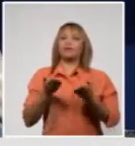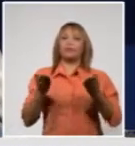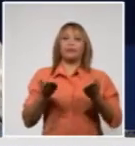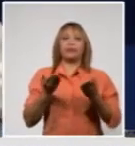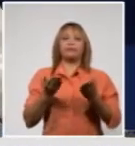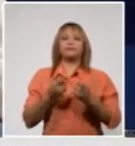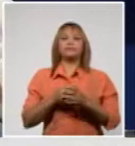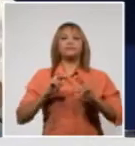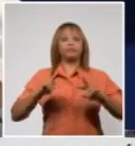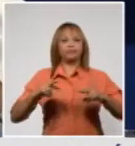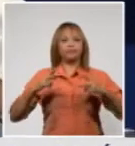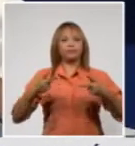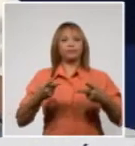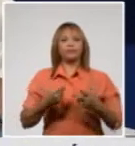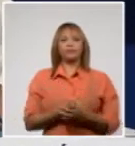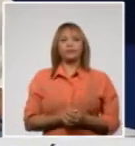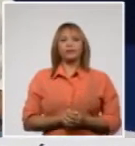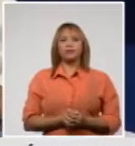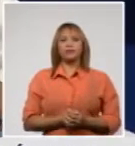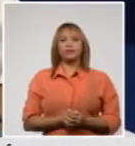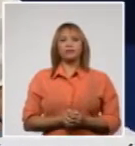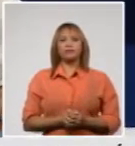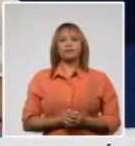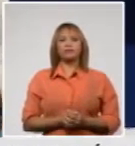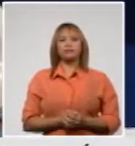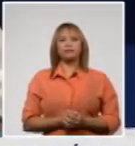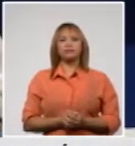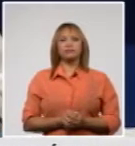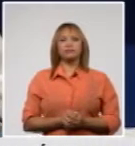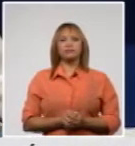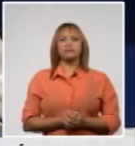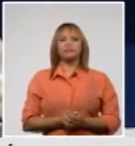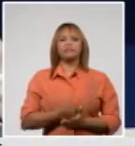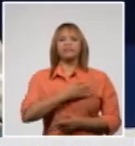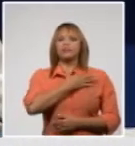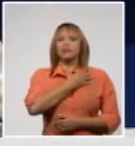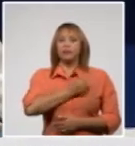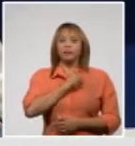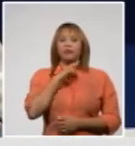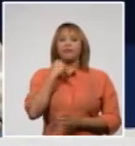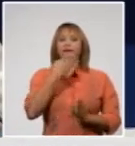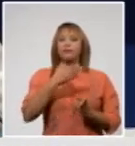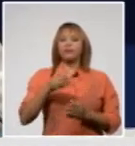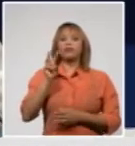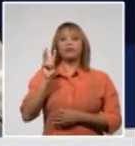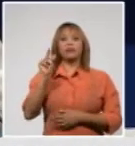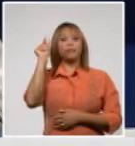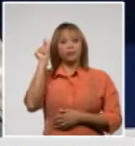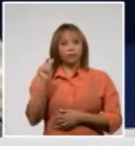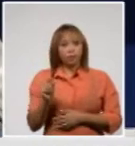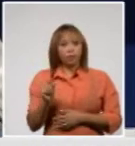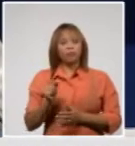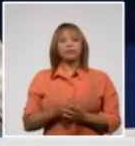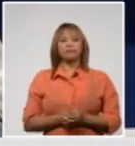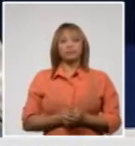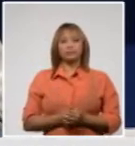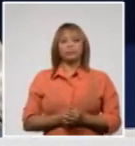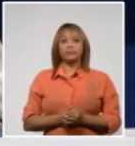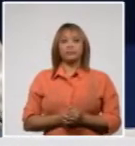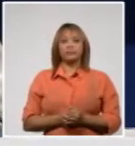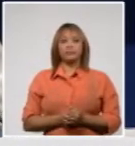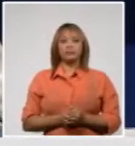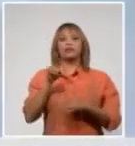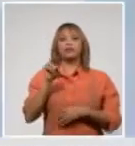Once again, I reiterate our condolences to the family and friends of the